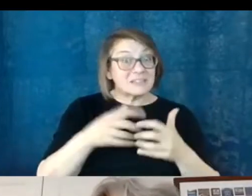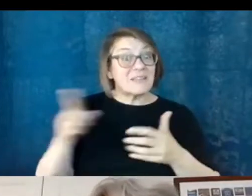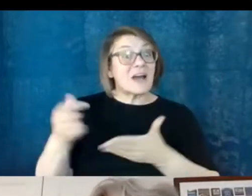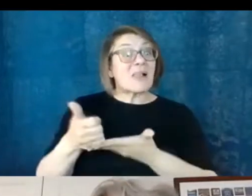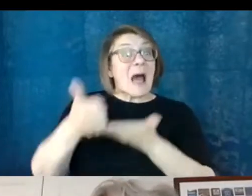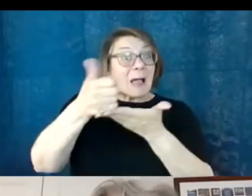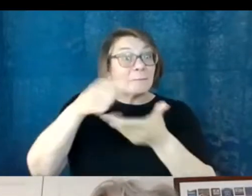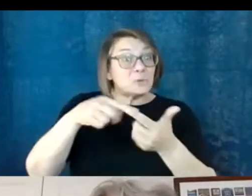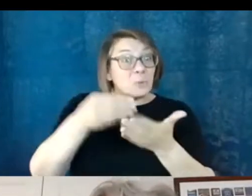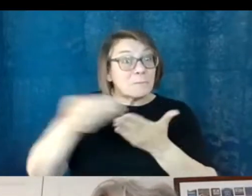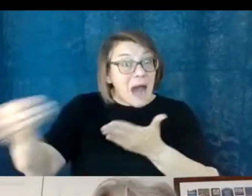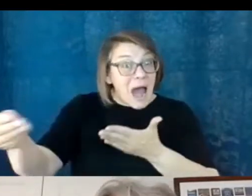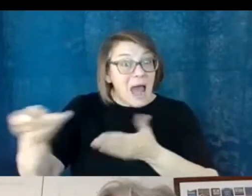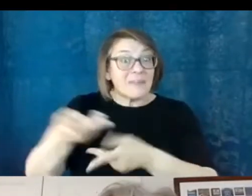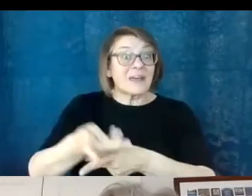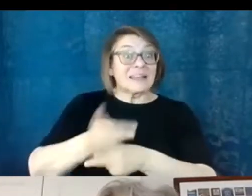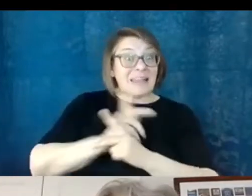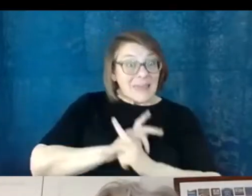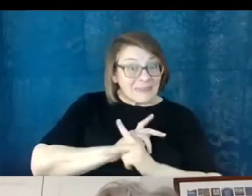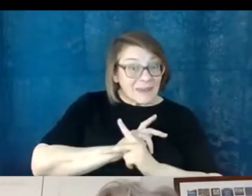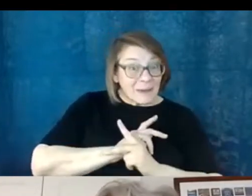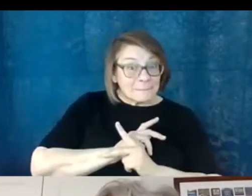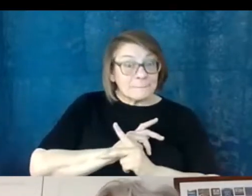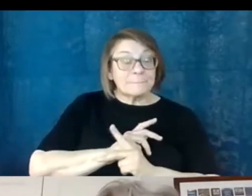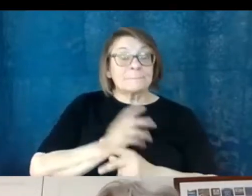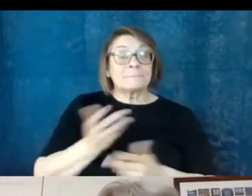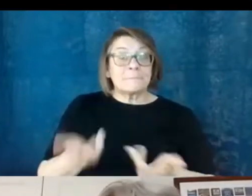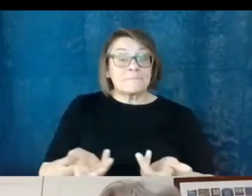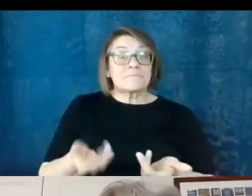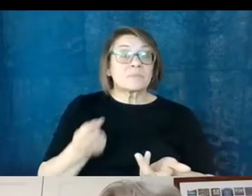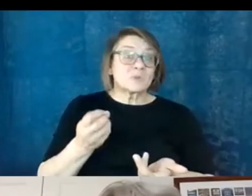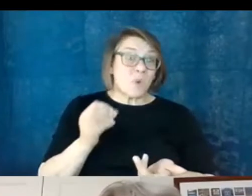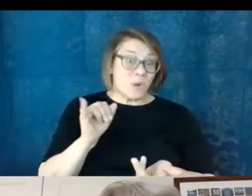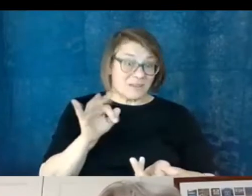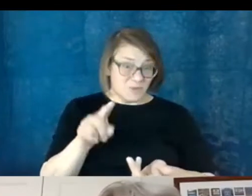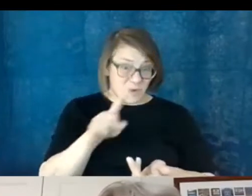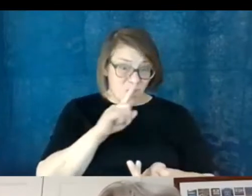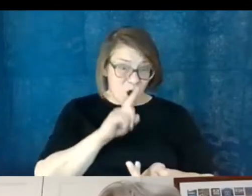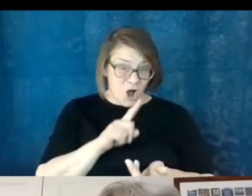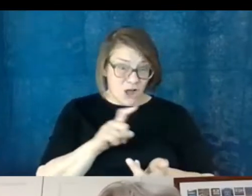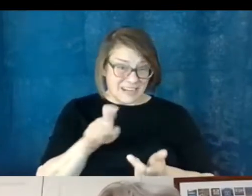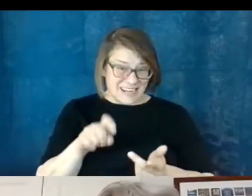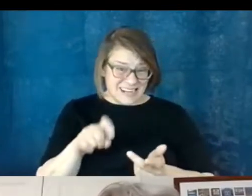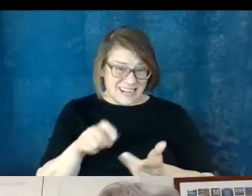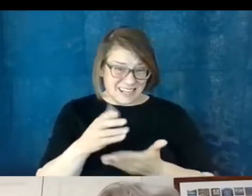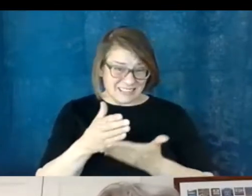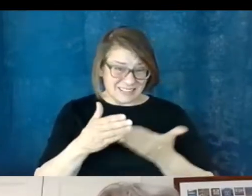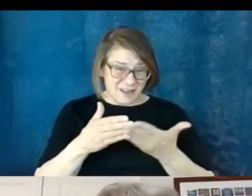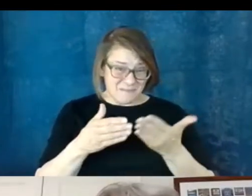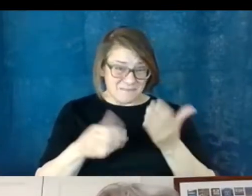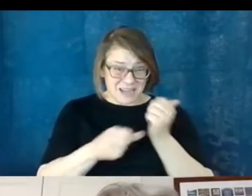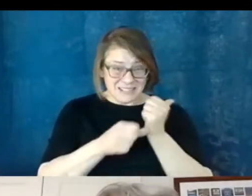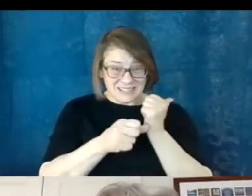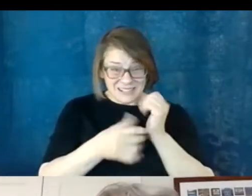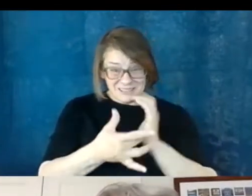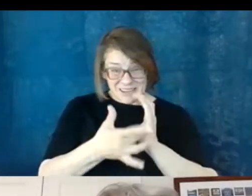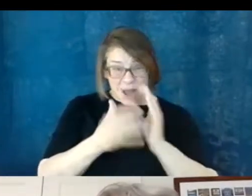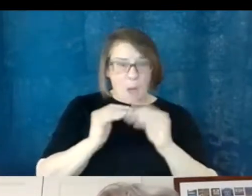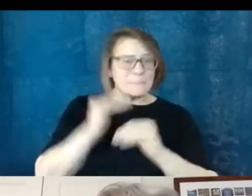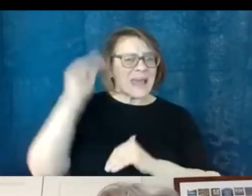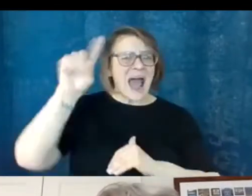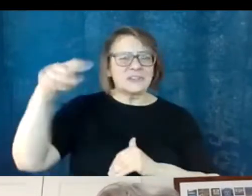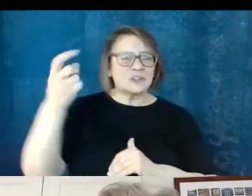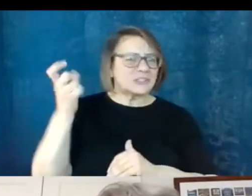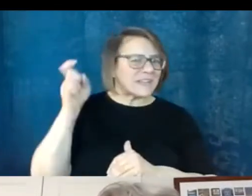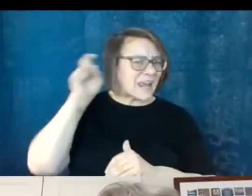them. They'll lend them to you. So if you are needing some assistive technology beyond hearing aids, you're